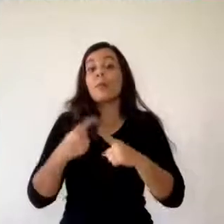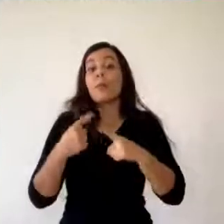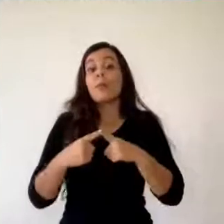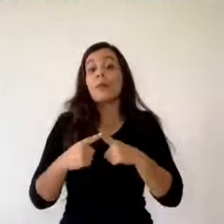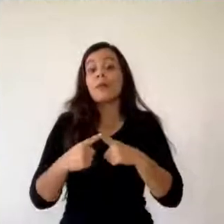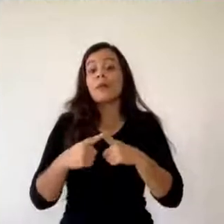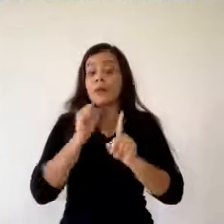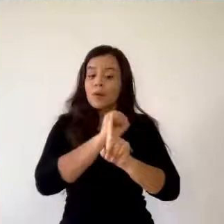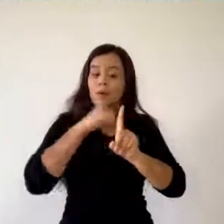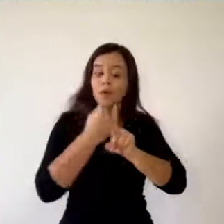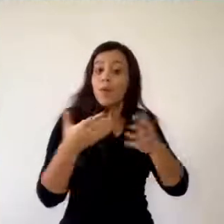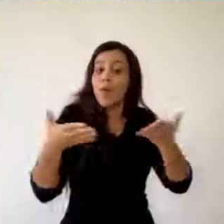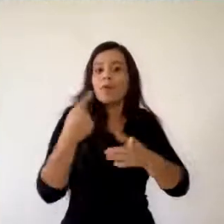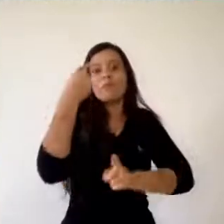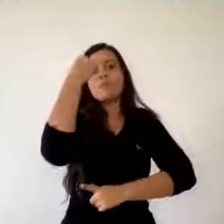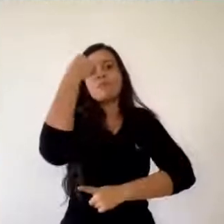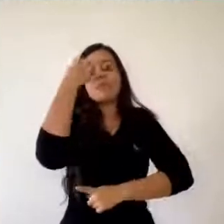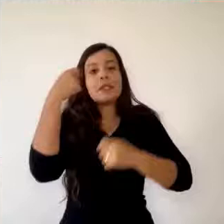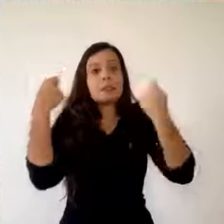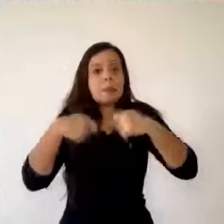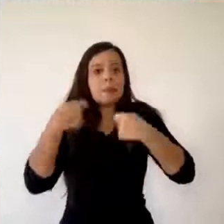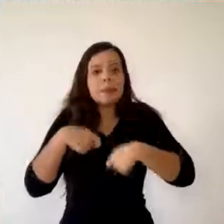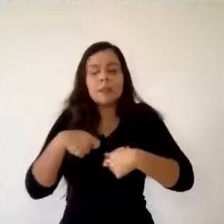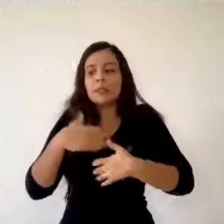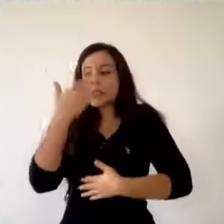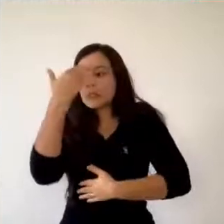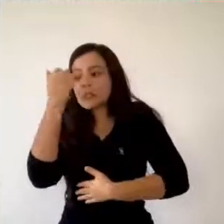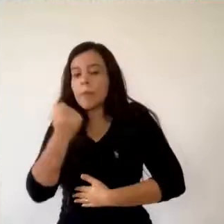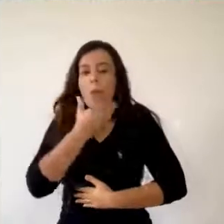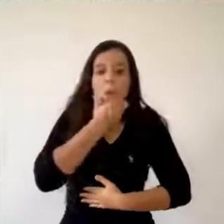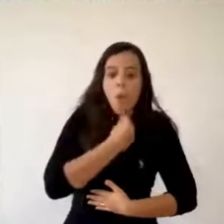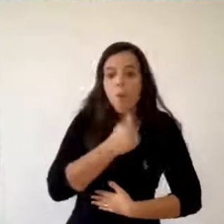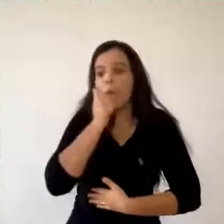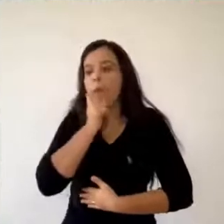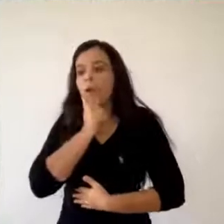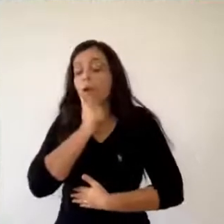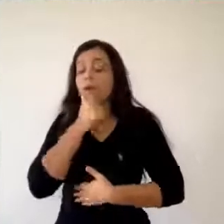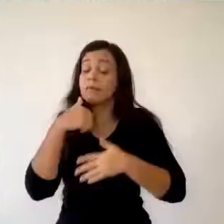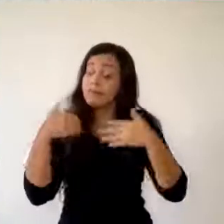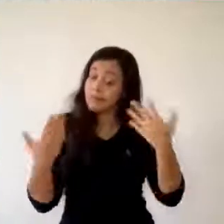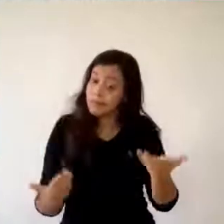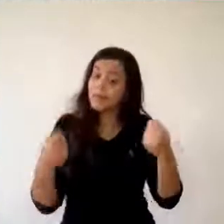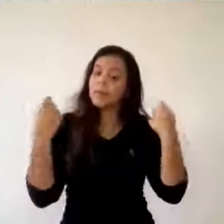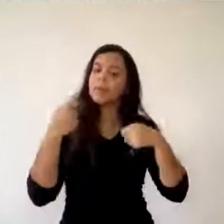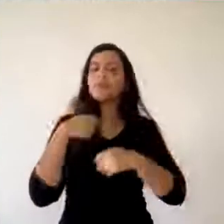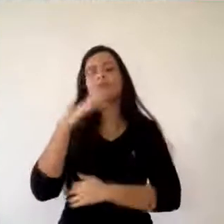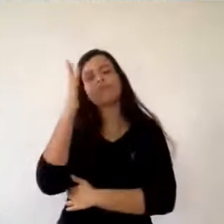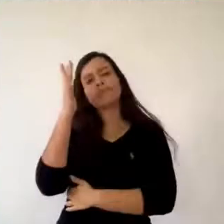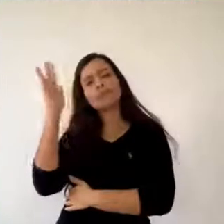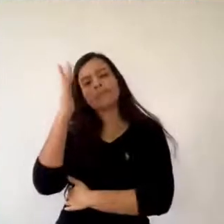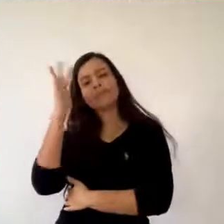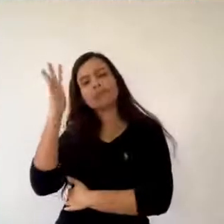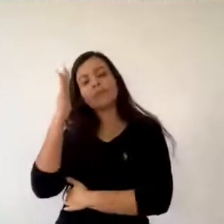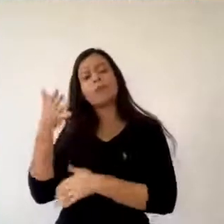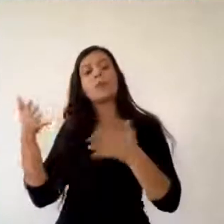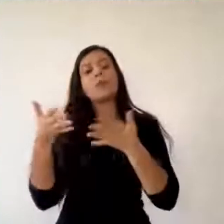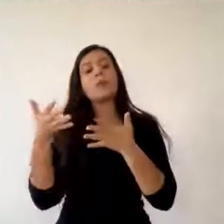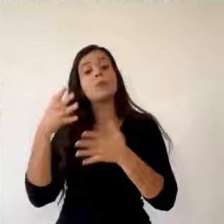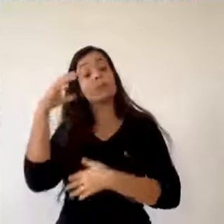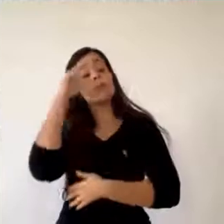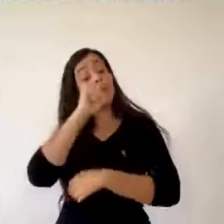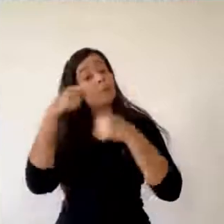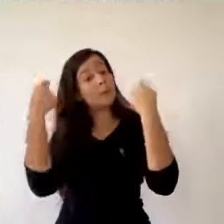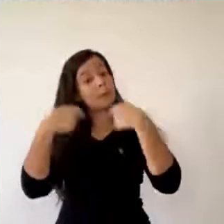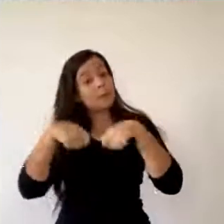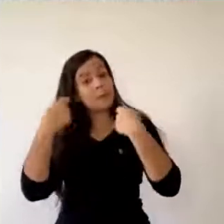what gender was the baby and why were they so very much bothered? This is the reflection